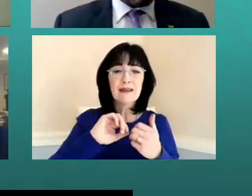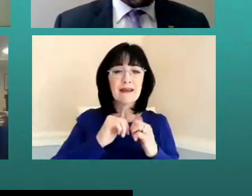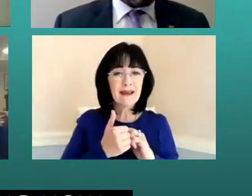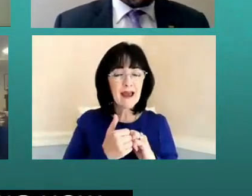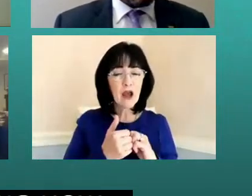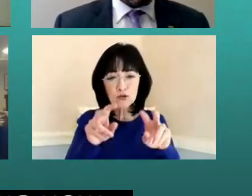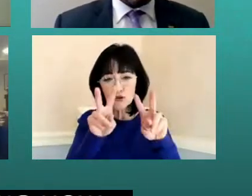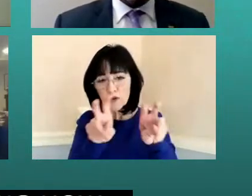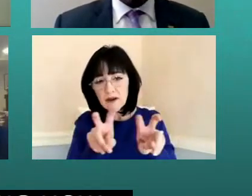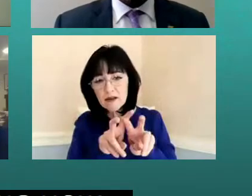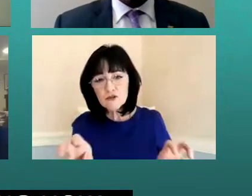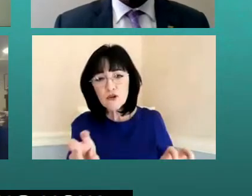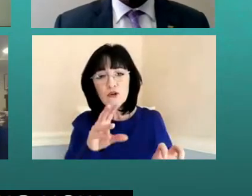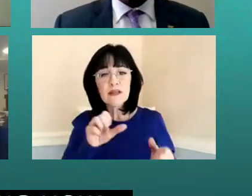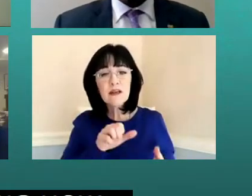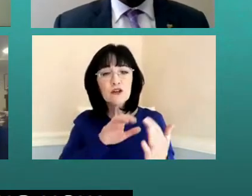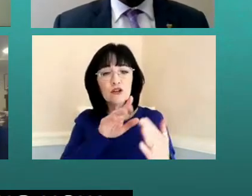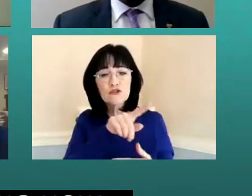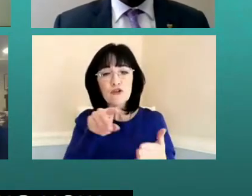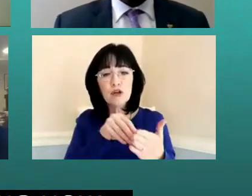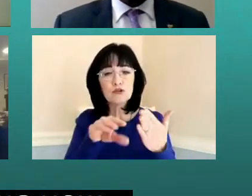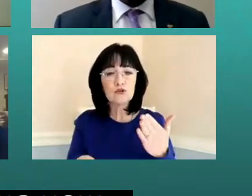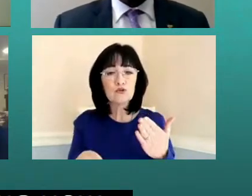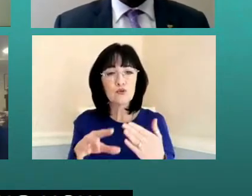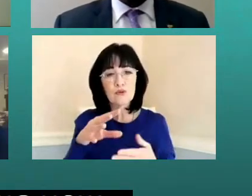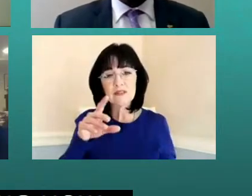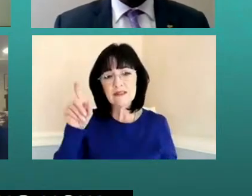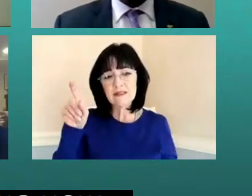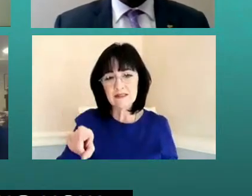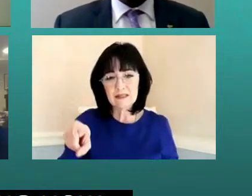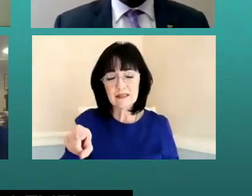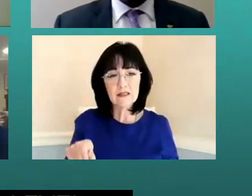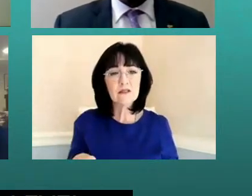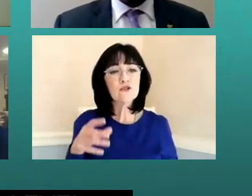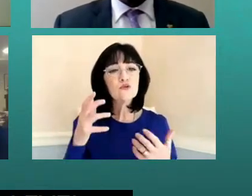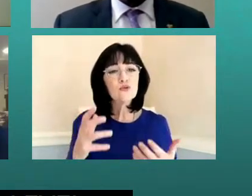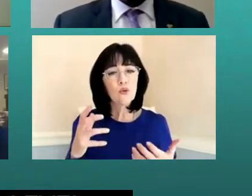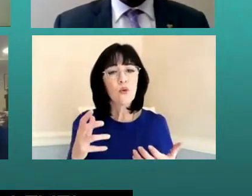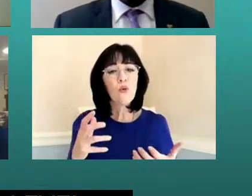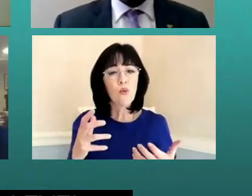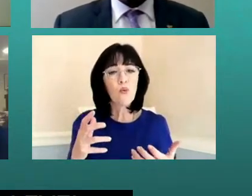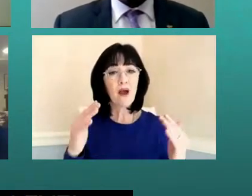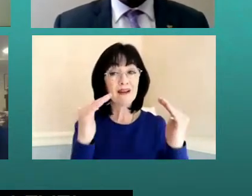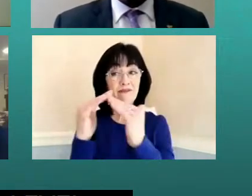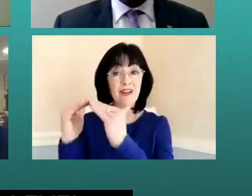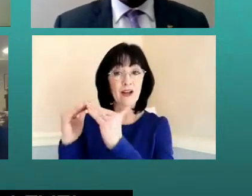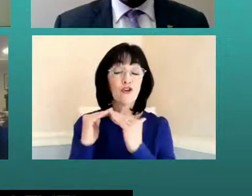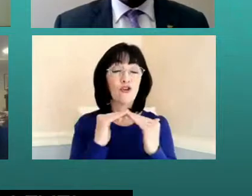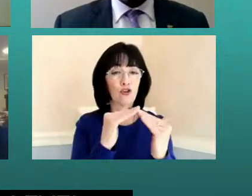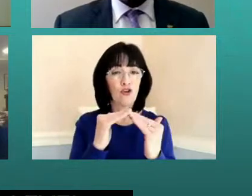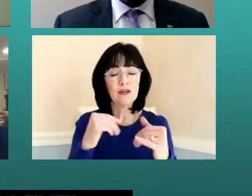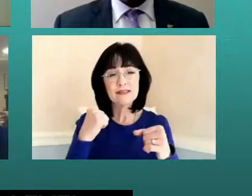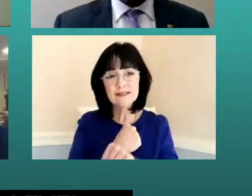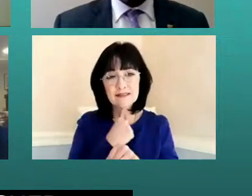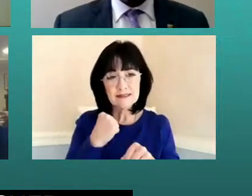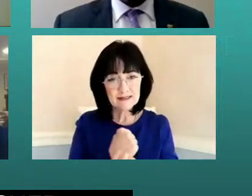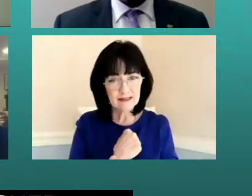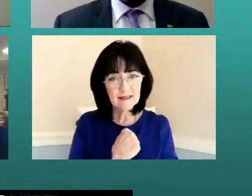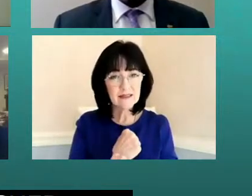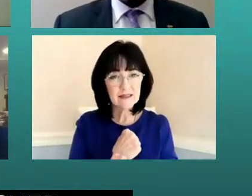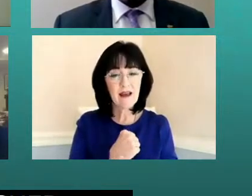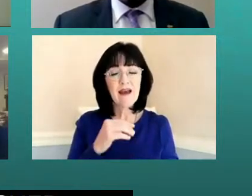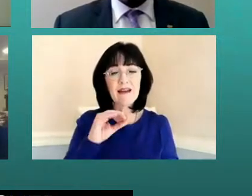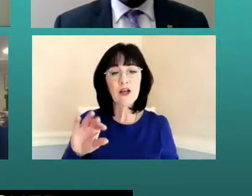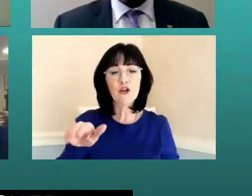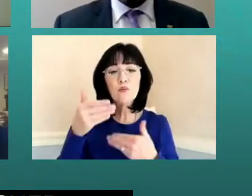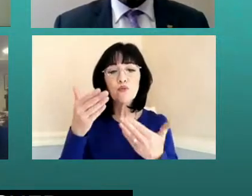needs. Leverage data that supports teachers in diagnosing unfinished learning and providing the necessary scaffolds